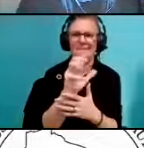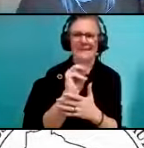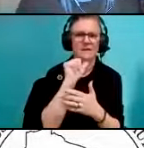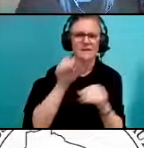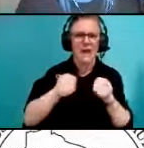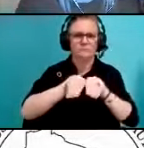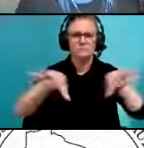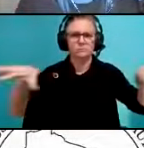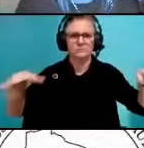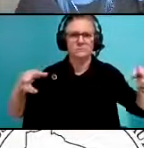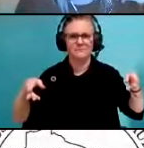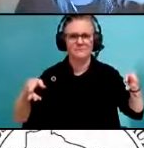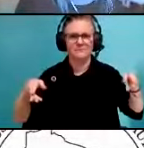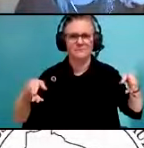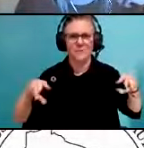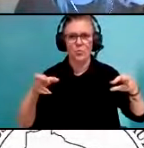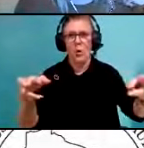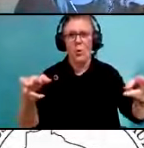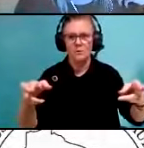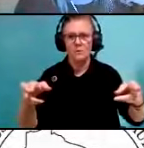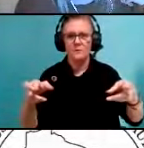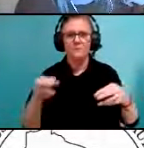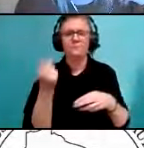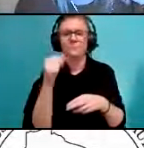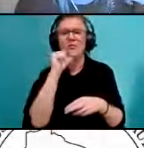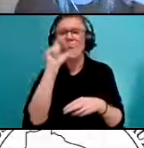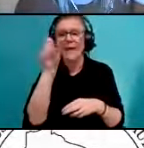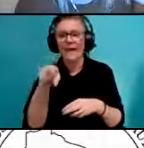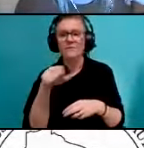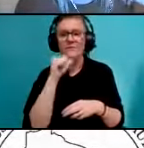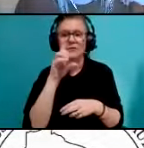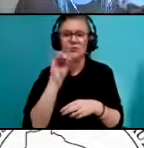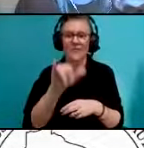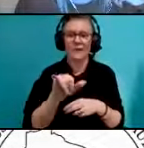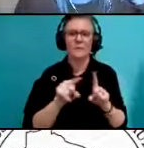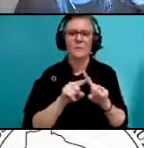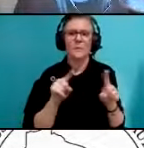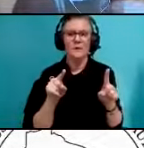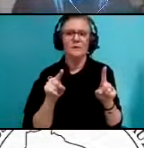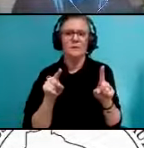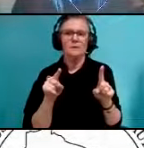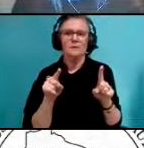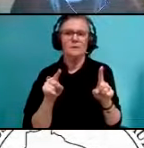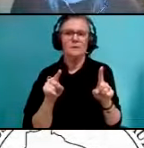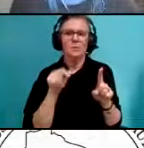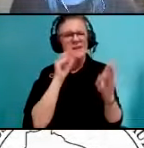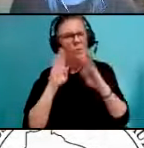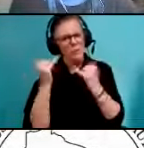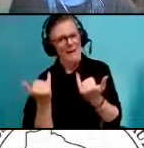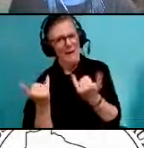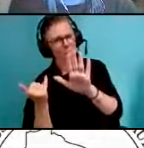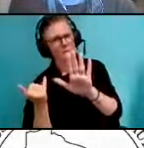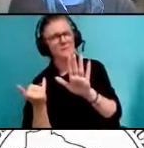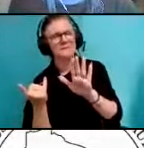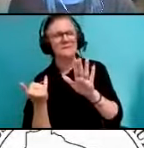I don't want to confuse people. You don't have to do it that way. There is a solution that doesn't do it that way, but we'll not worry about that right now at this point in the